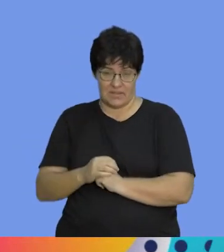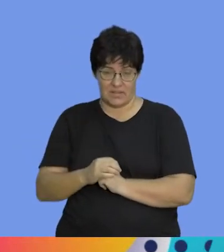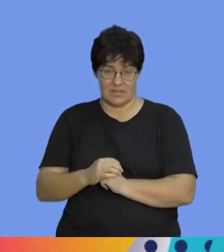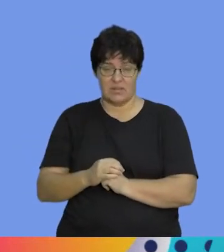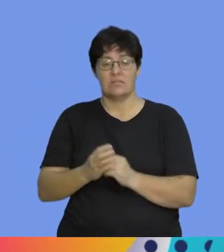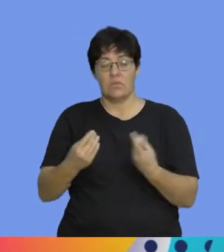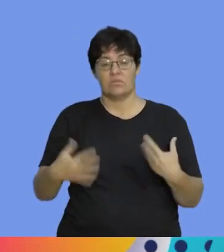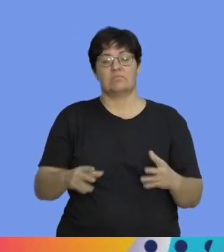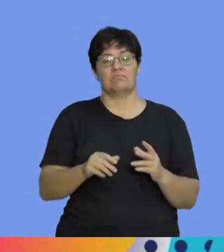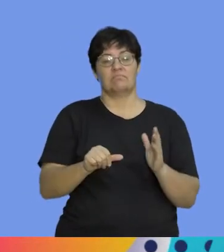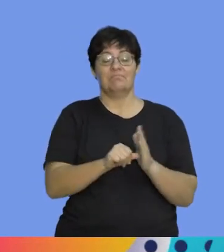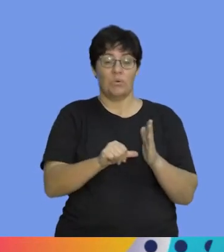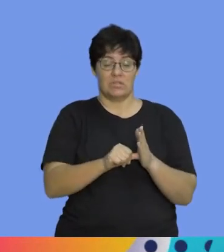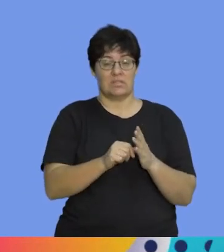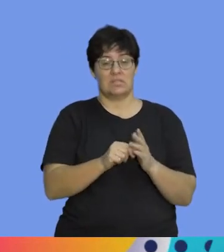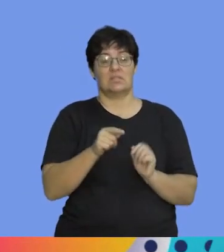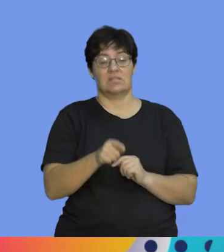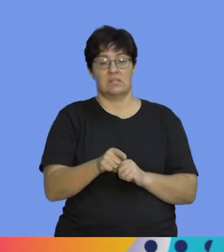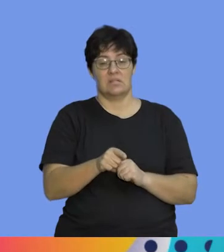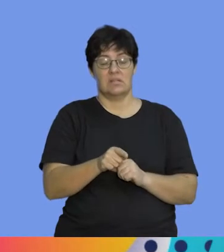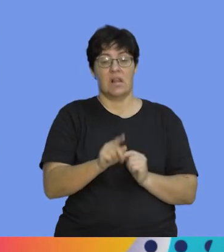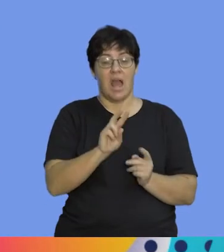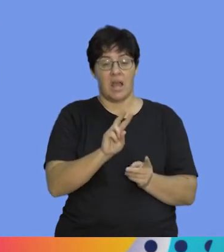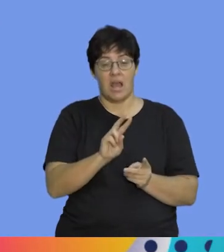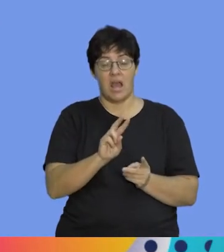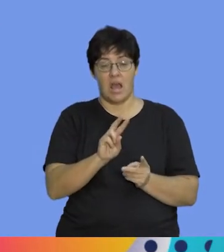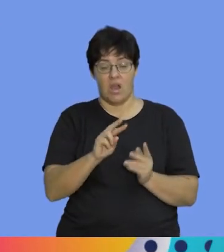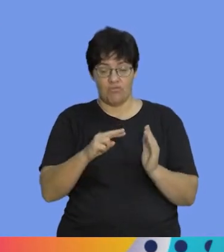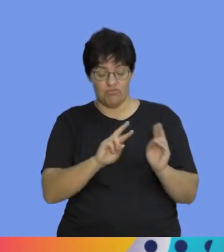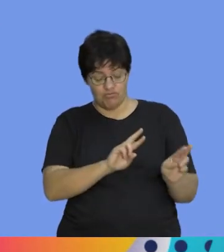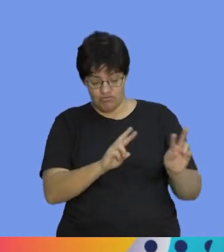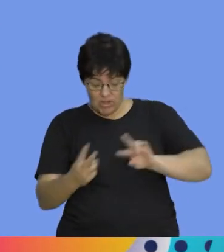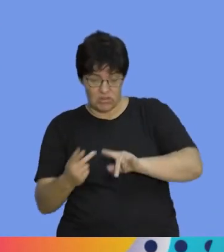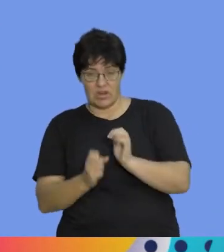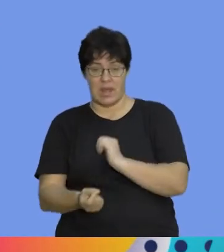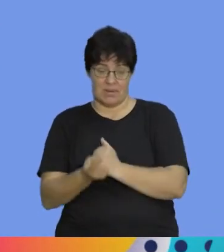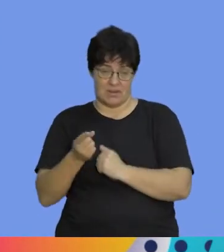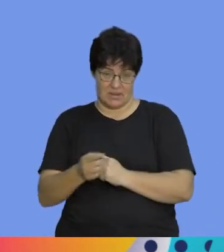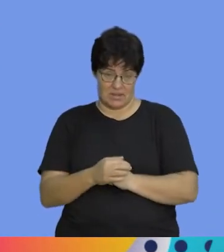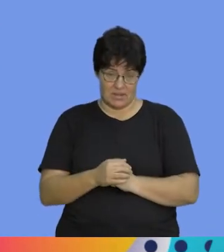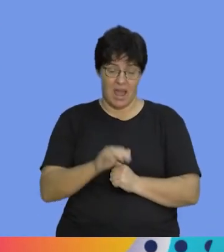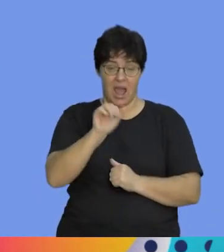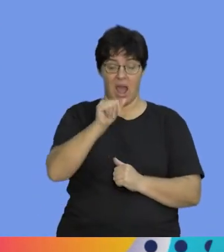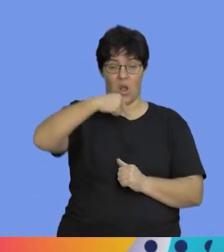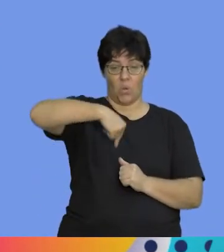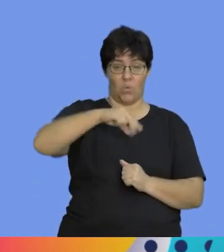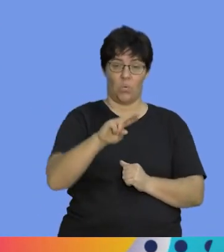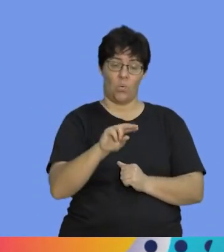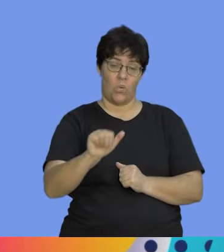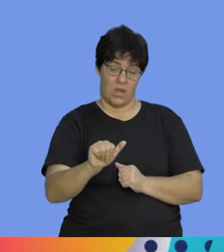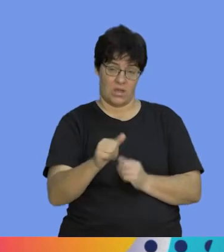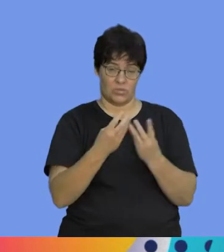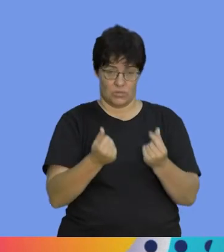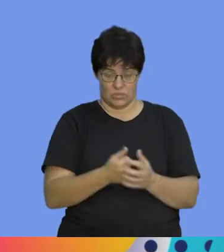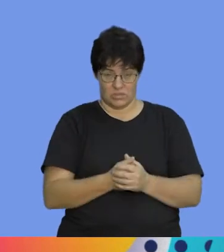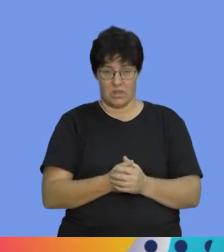are very important is in terms of the reactions that take place in aqueous solutions, okay? So most reactions in real life, they take